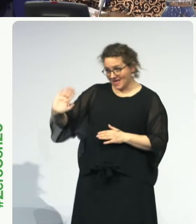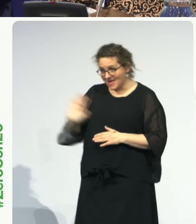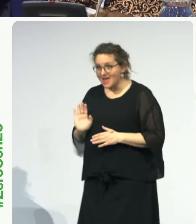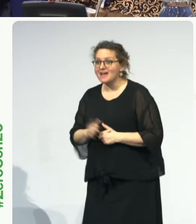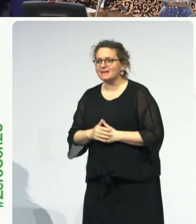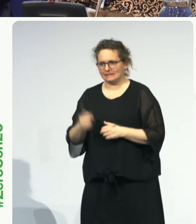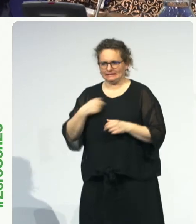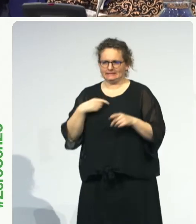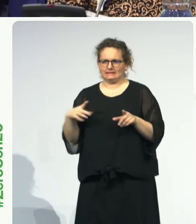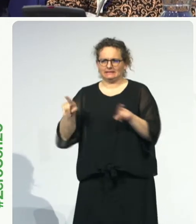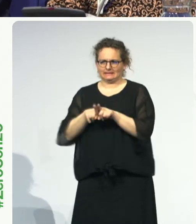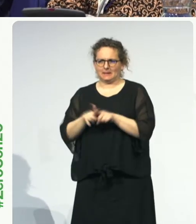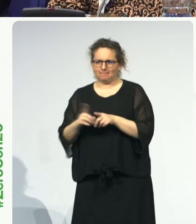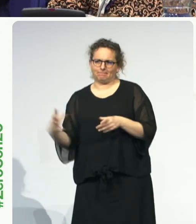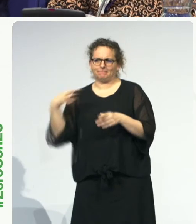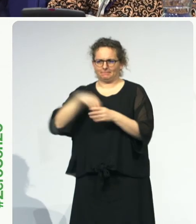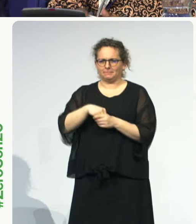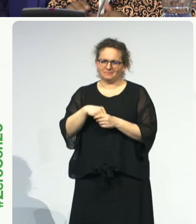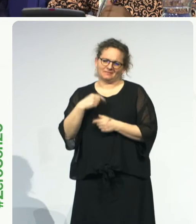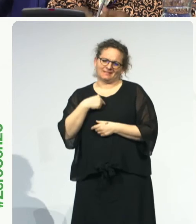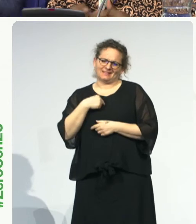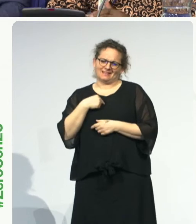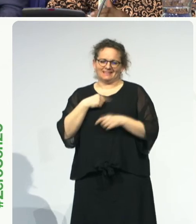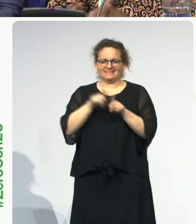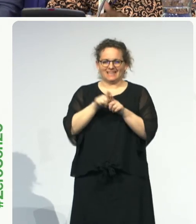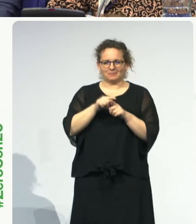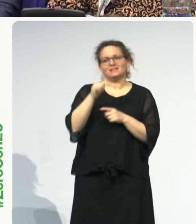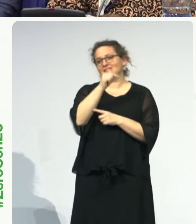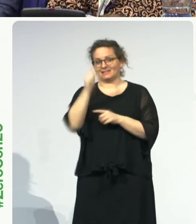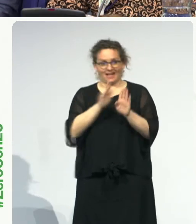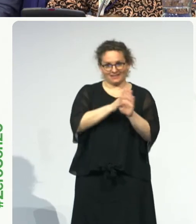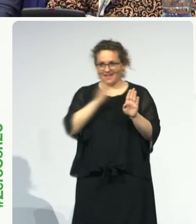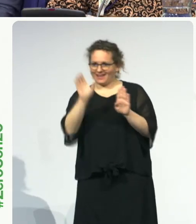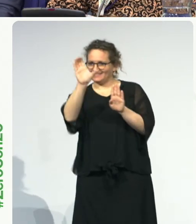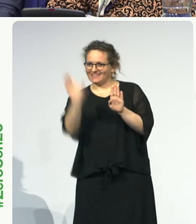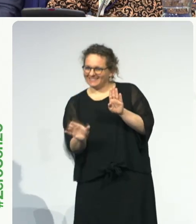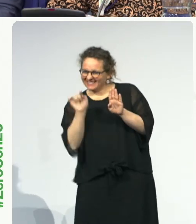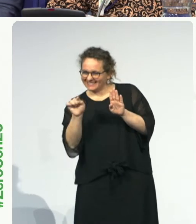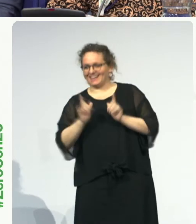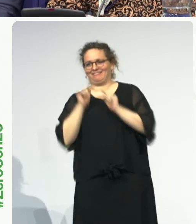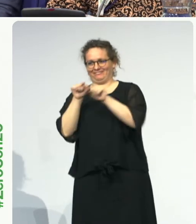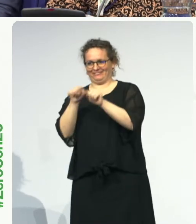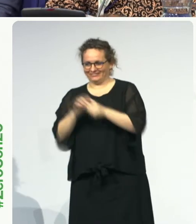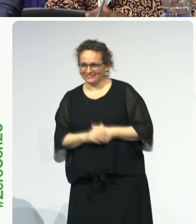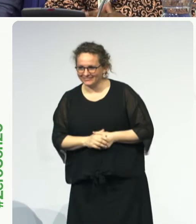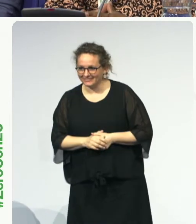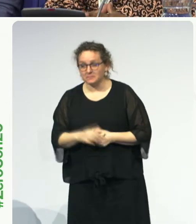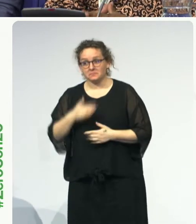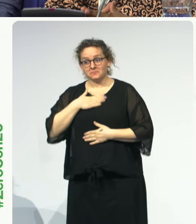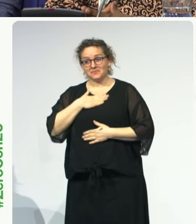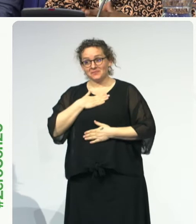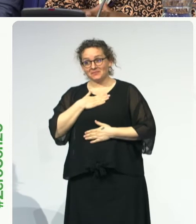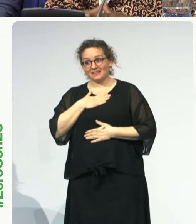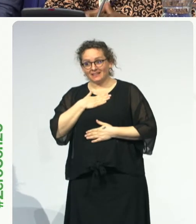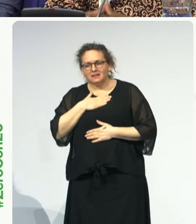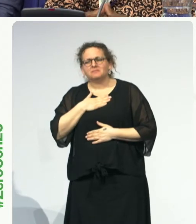like many other countries, began to reform its inclusive education system